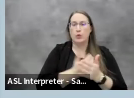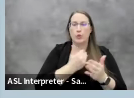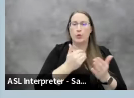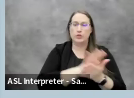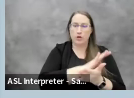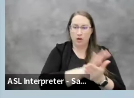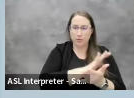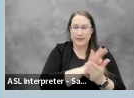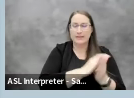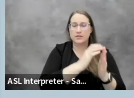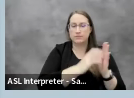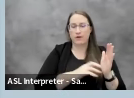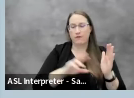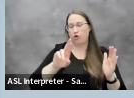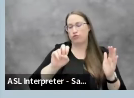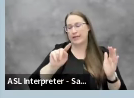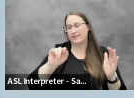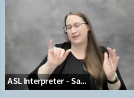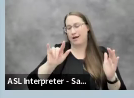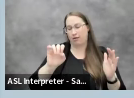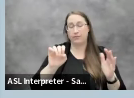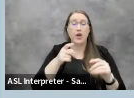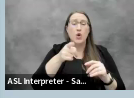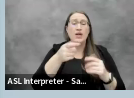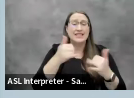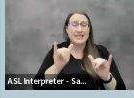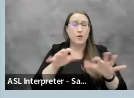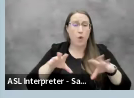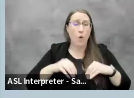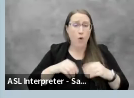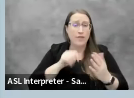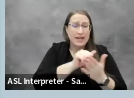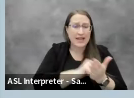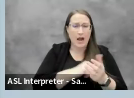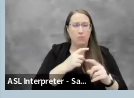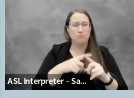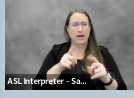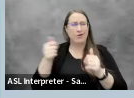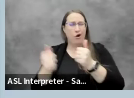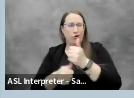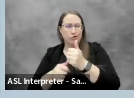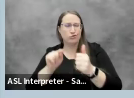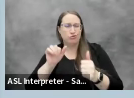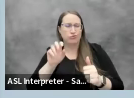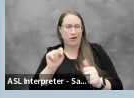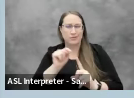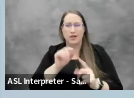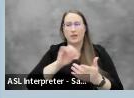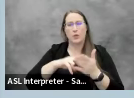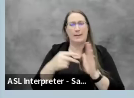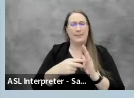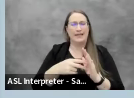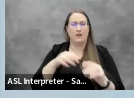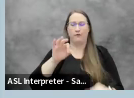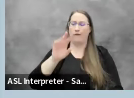also. And you will still own all of your accounts. So just own them slightly differently as trustee of your trust. So that's what's meant by funding a